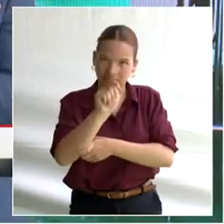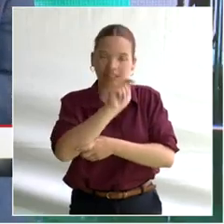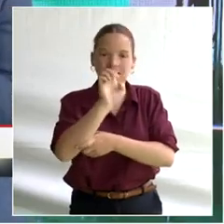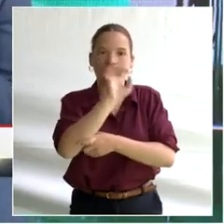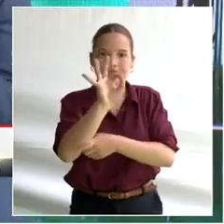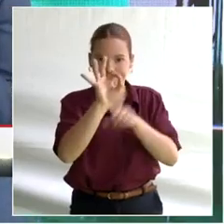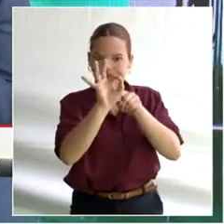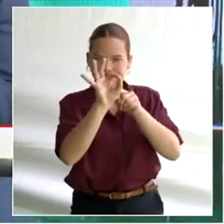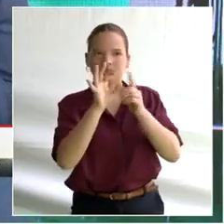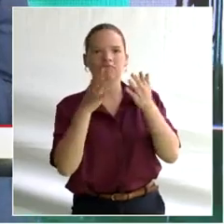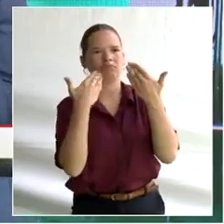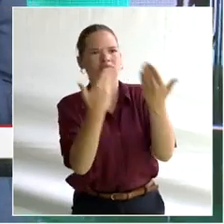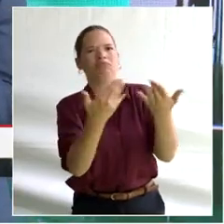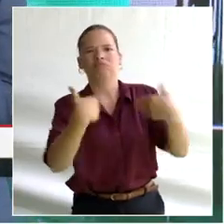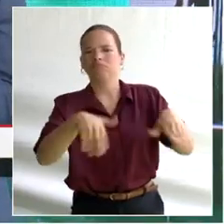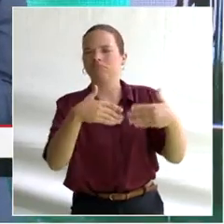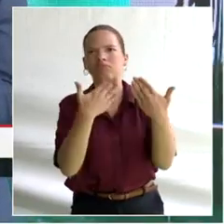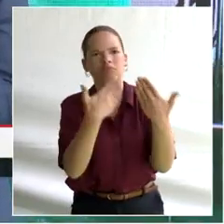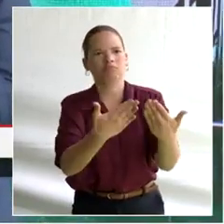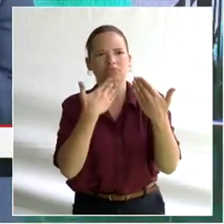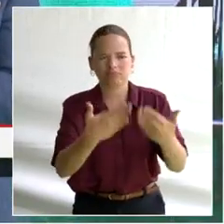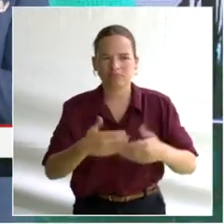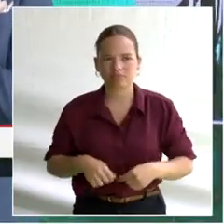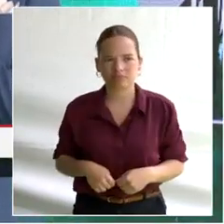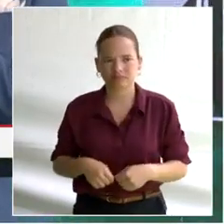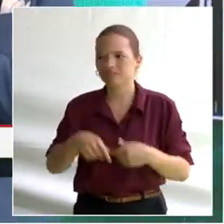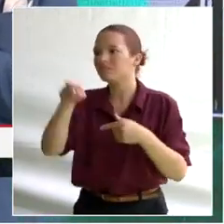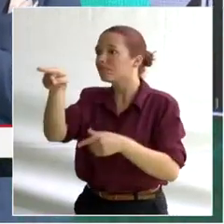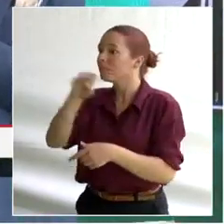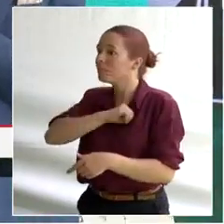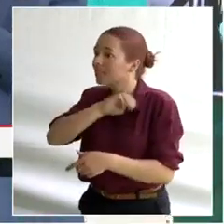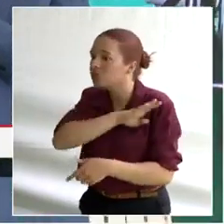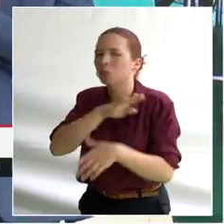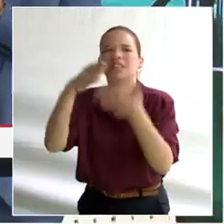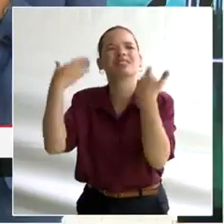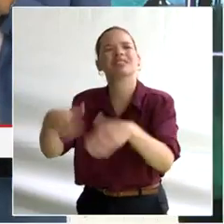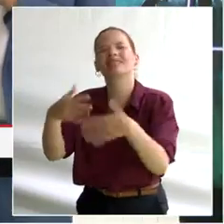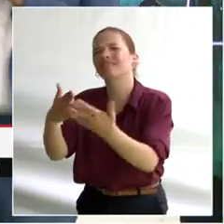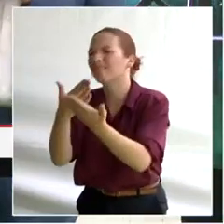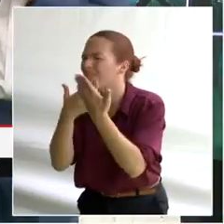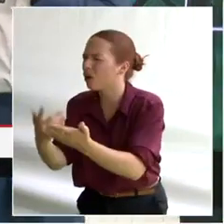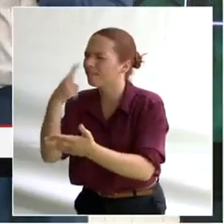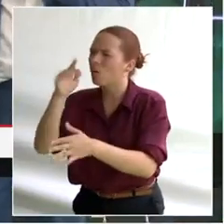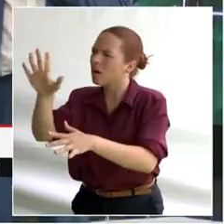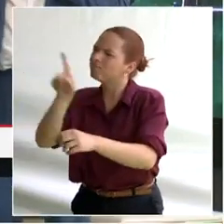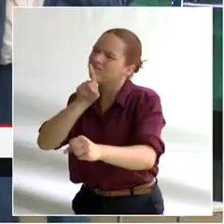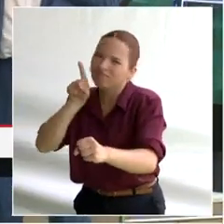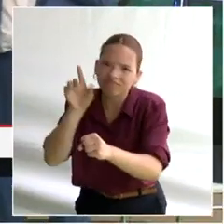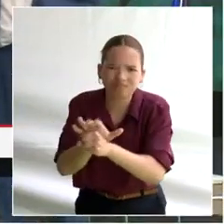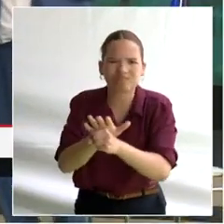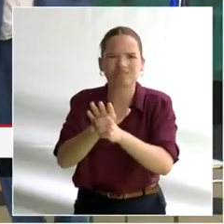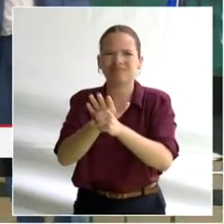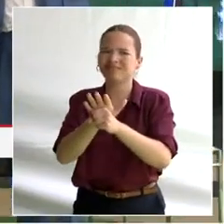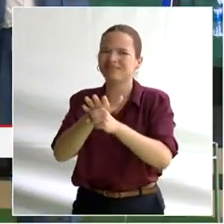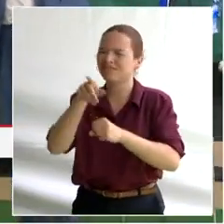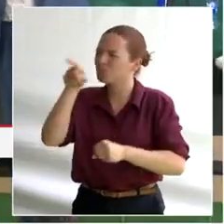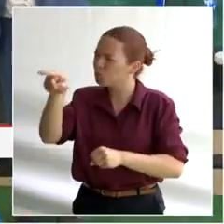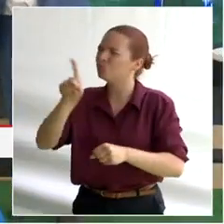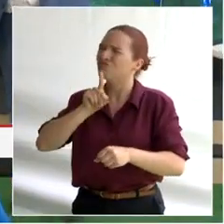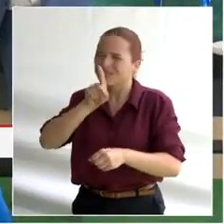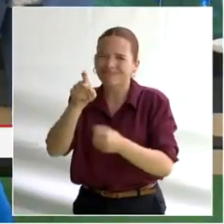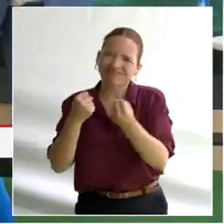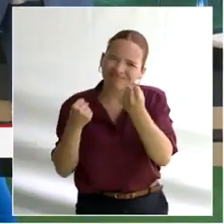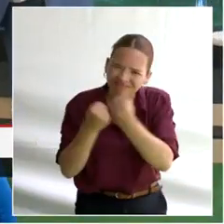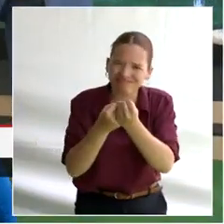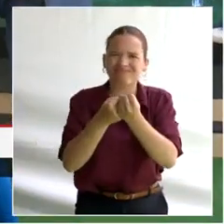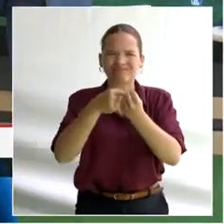Ms. Mayor, thank you for your steadfast commitment, not just to tennis, which I know you care a lot about and have supported everything we've ever done, but to